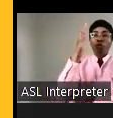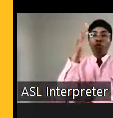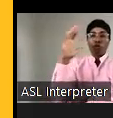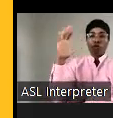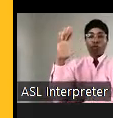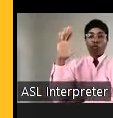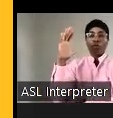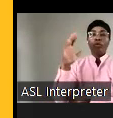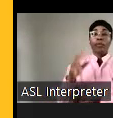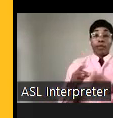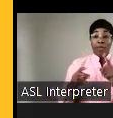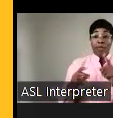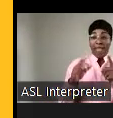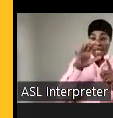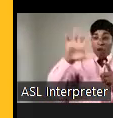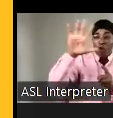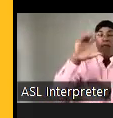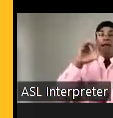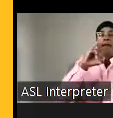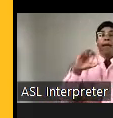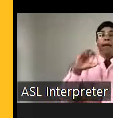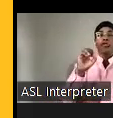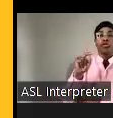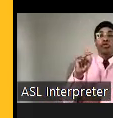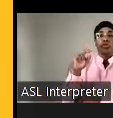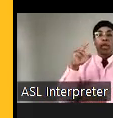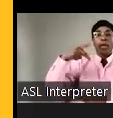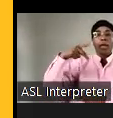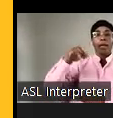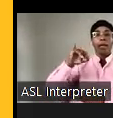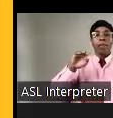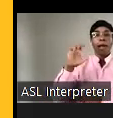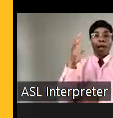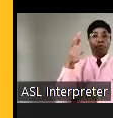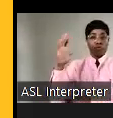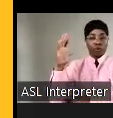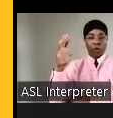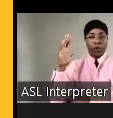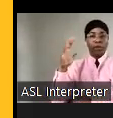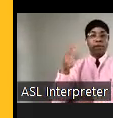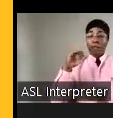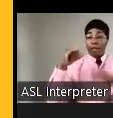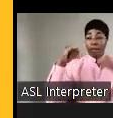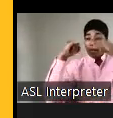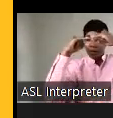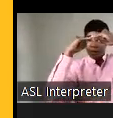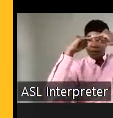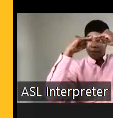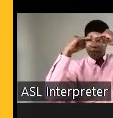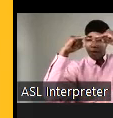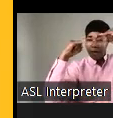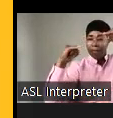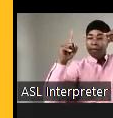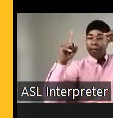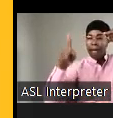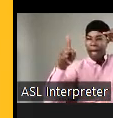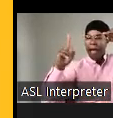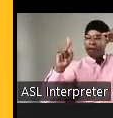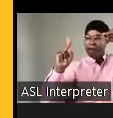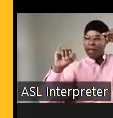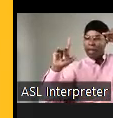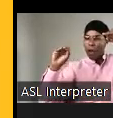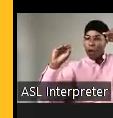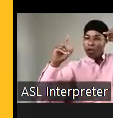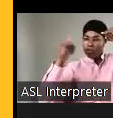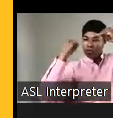jack pine and red pine plantations, as well as the edge density within a half a kilometer of all these sites, were the